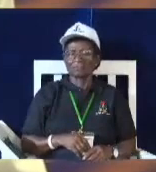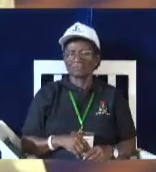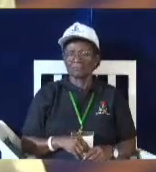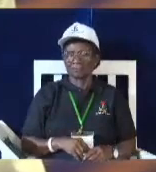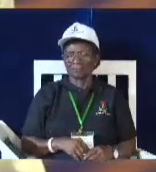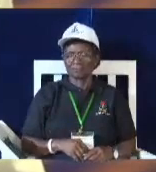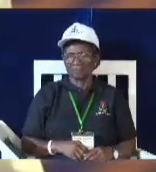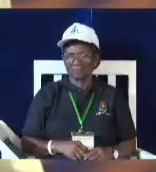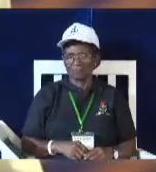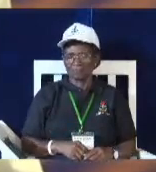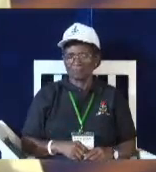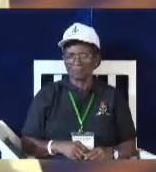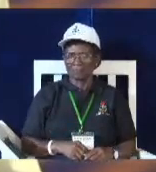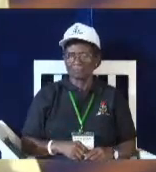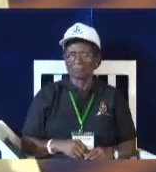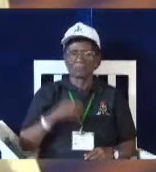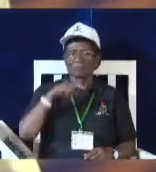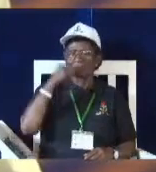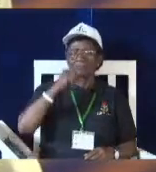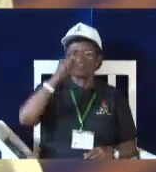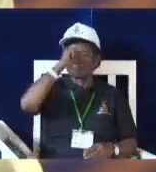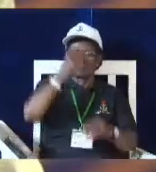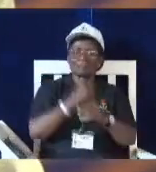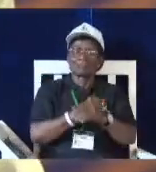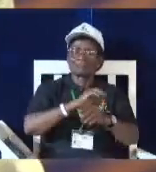son, don't eat.